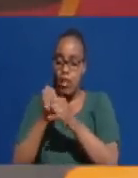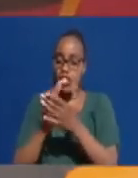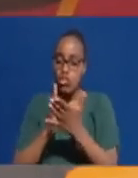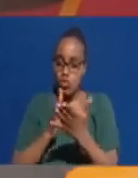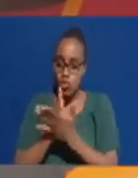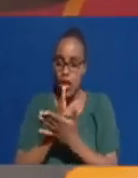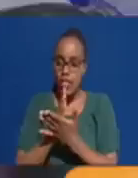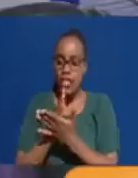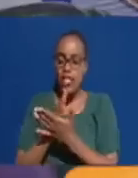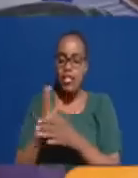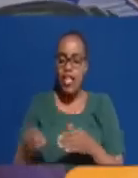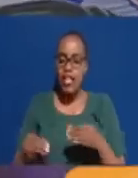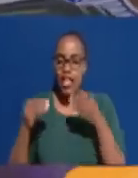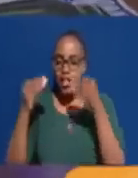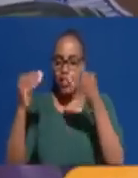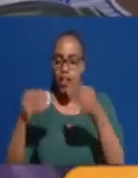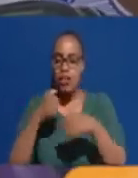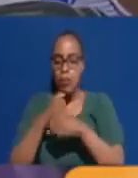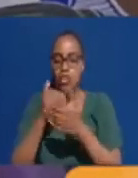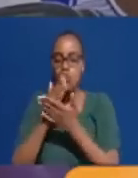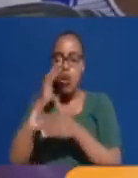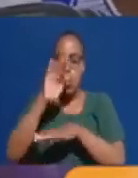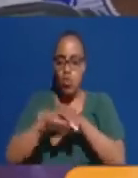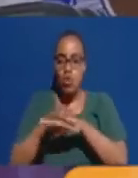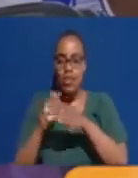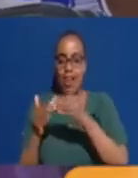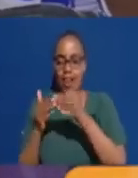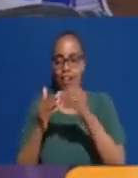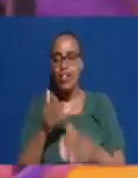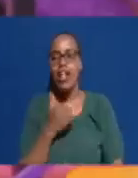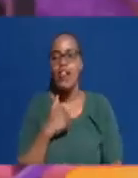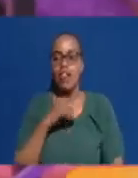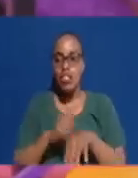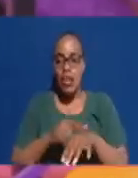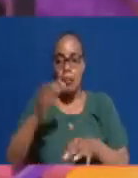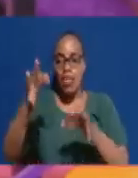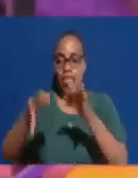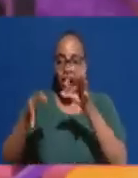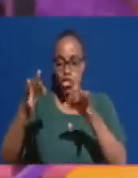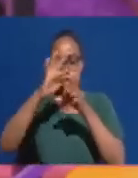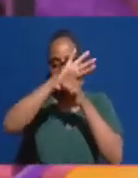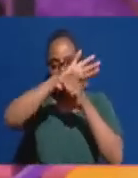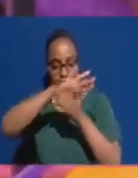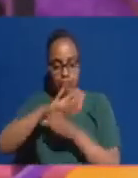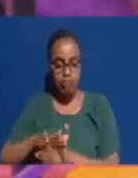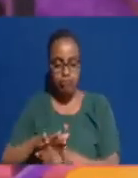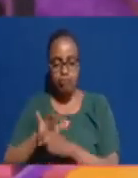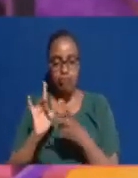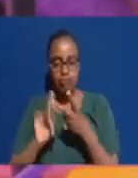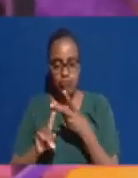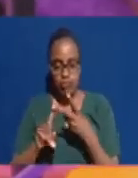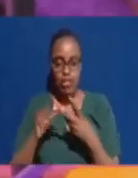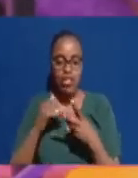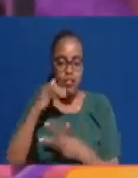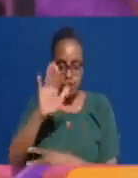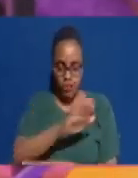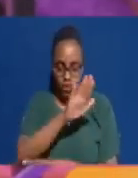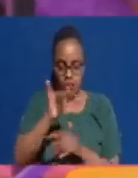on its space to ensure good governance. So when you have the judiciary compromise and you have the